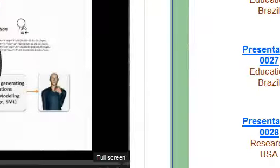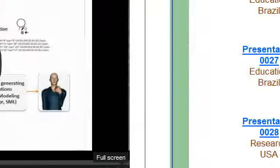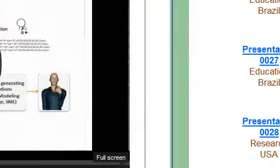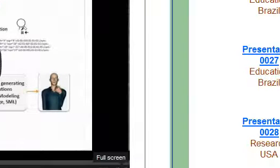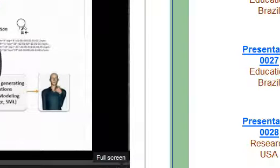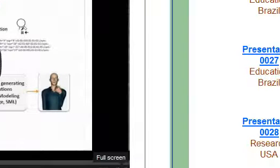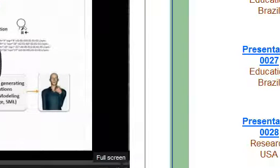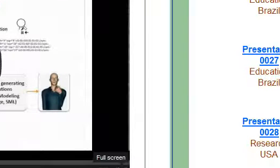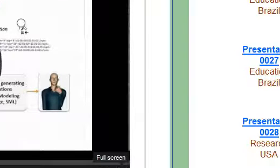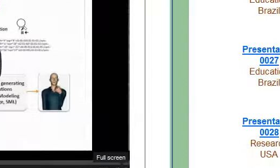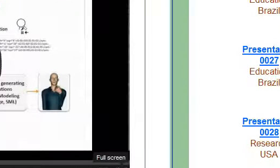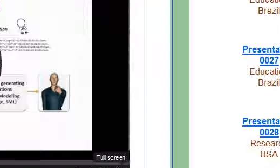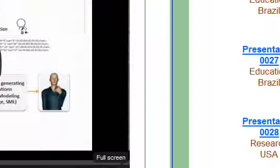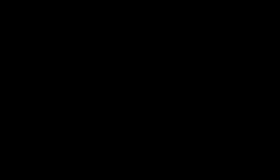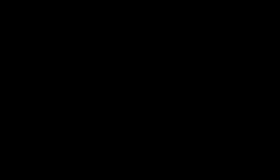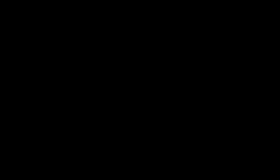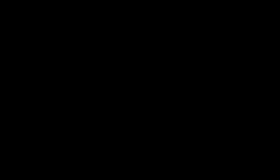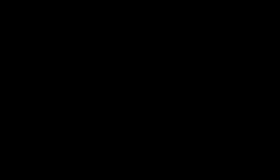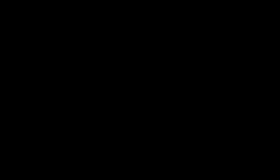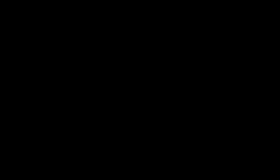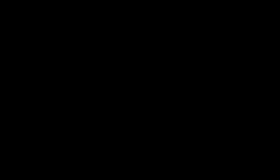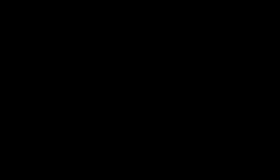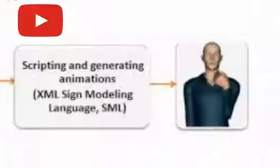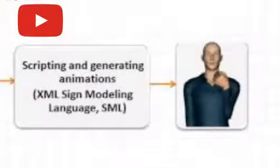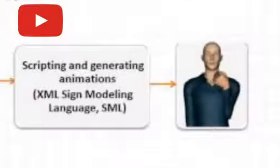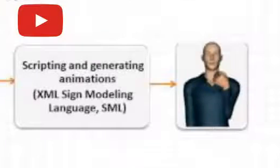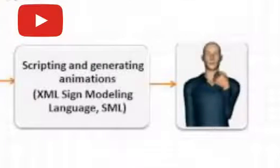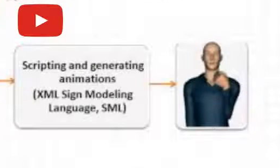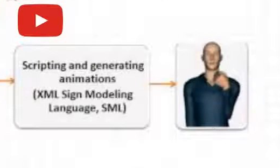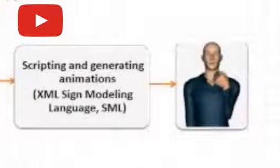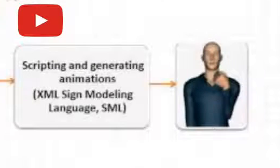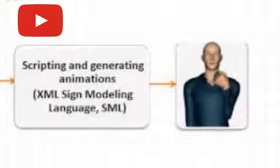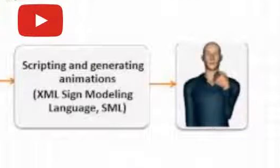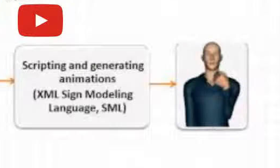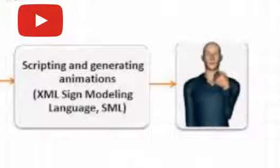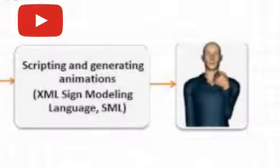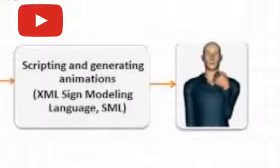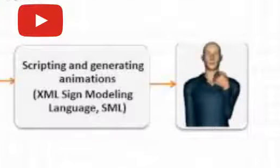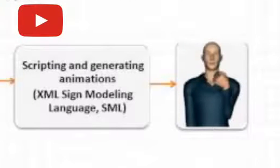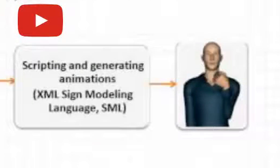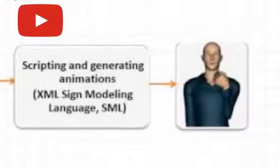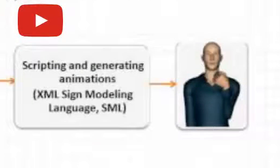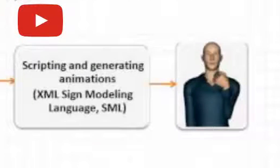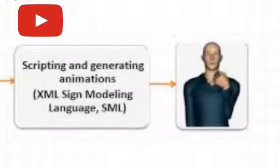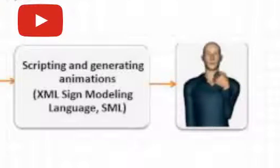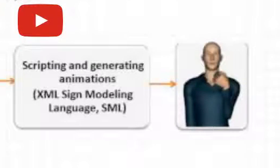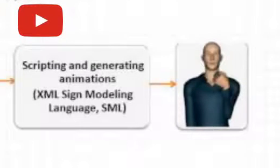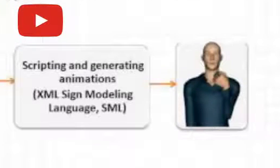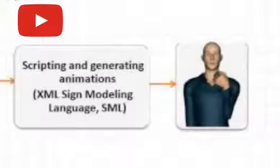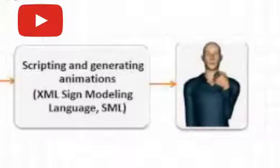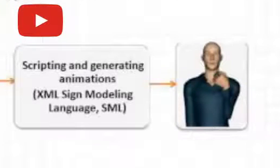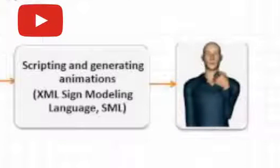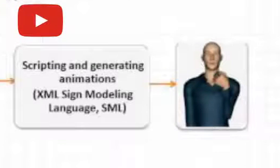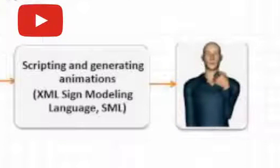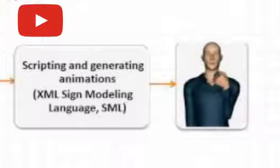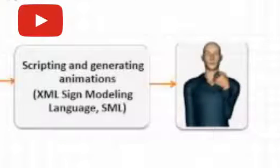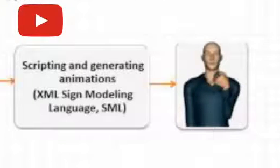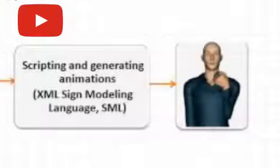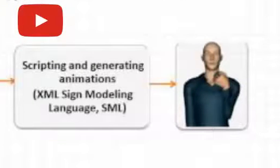can understand her. You're going to have to turn up the sound very high because she's speaking. Okay, thank